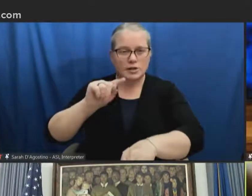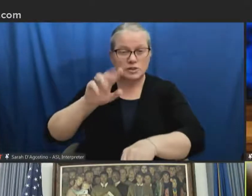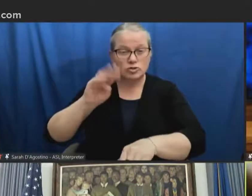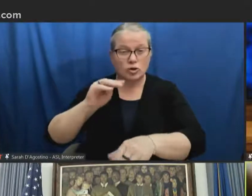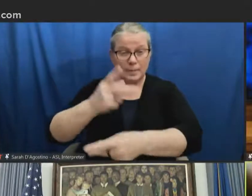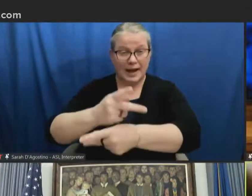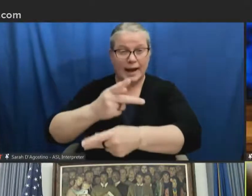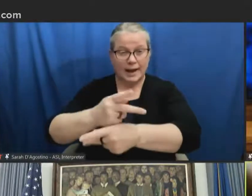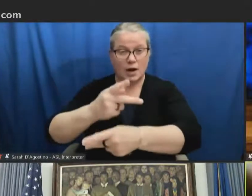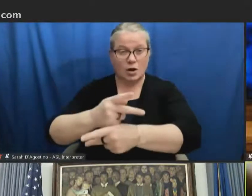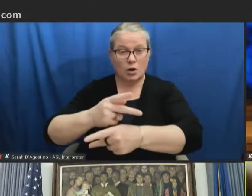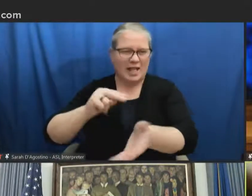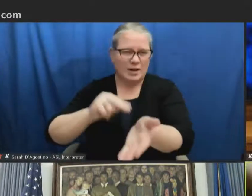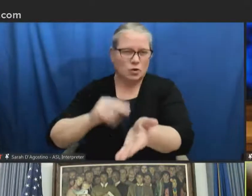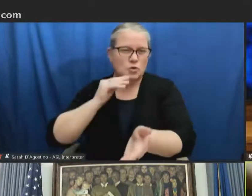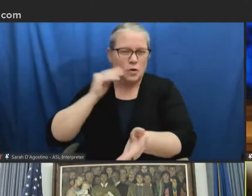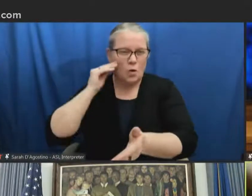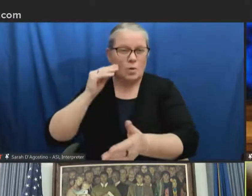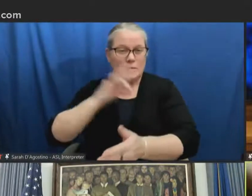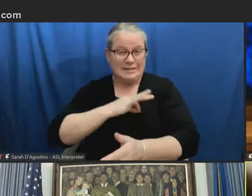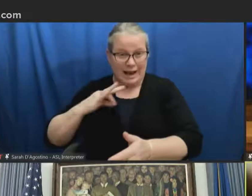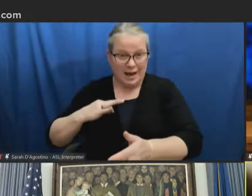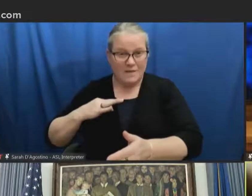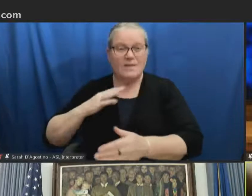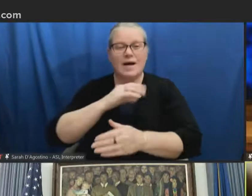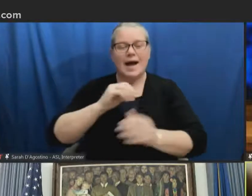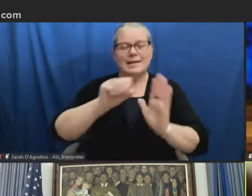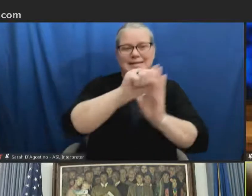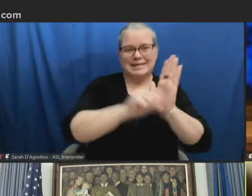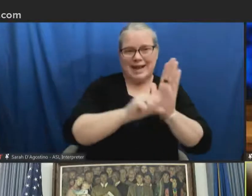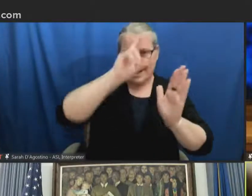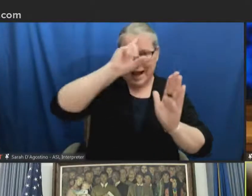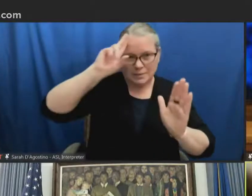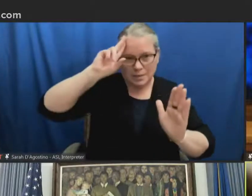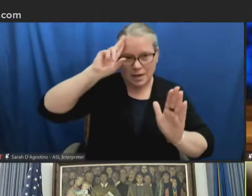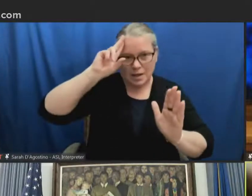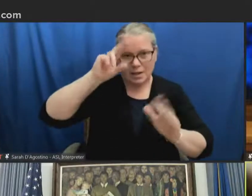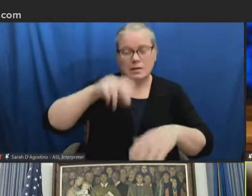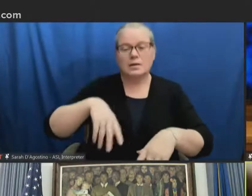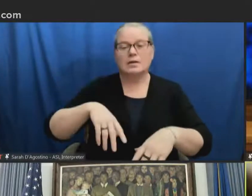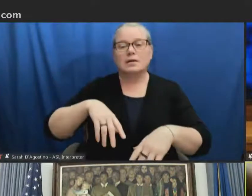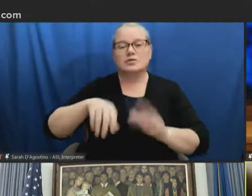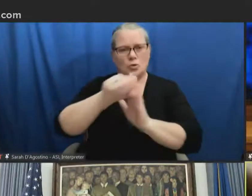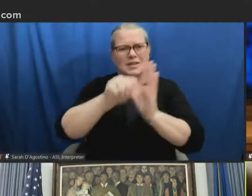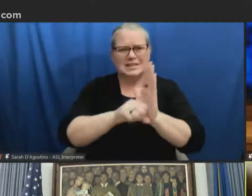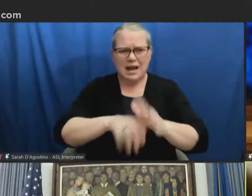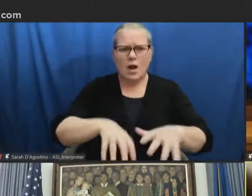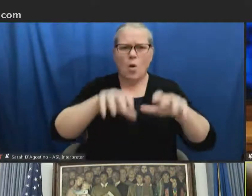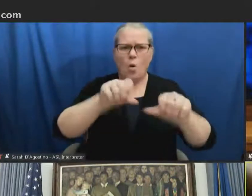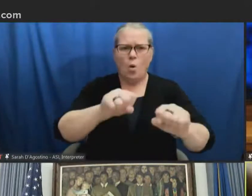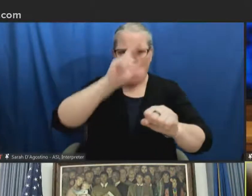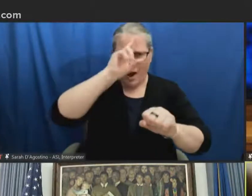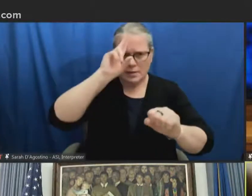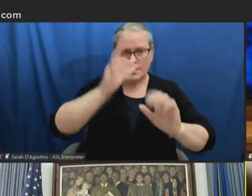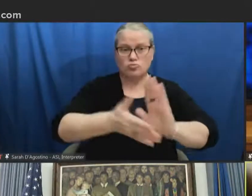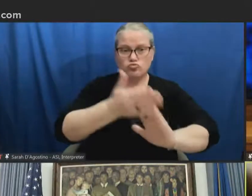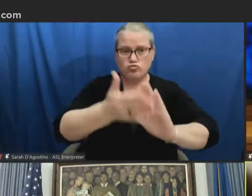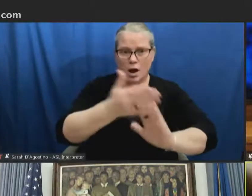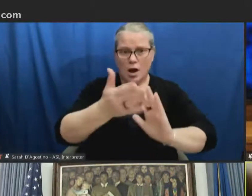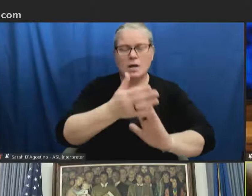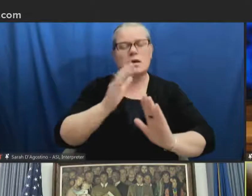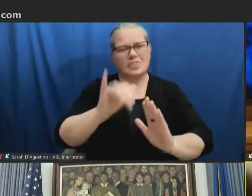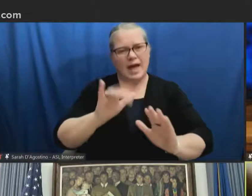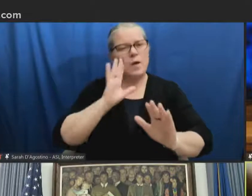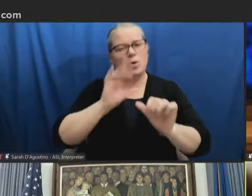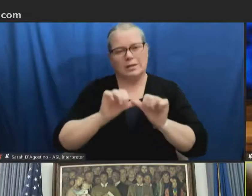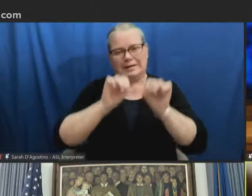well as state hospital employees. So the people who work in the hospitals that the state runs, that mandate will continue. And as the governor mentioned before, actually has